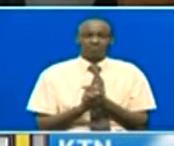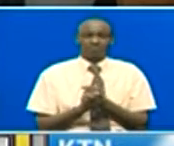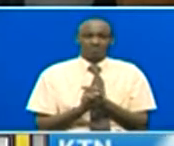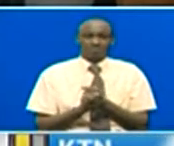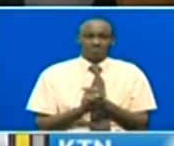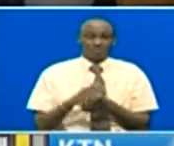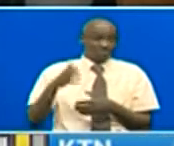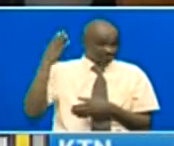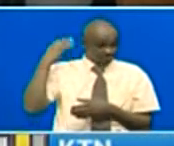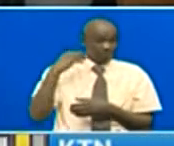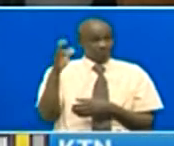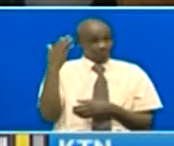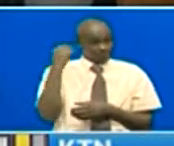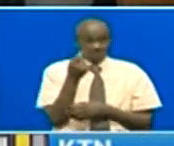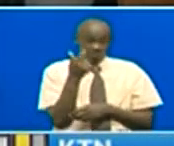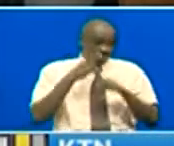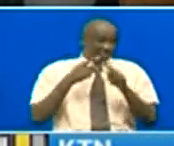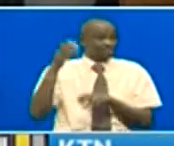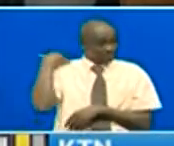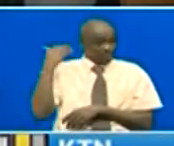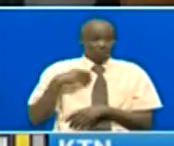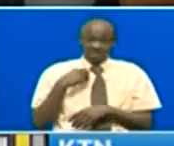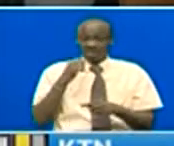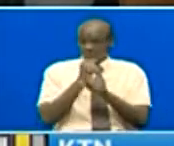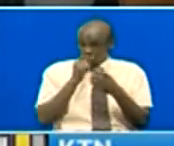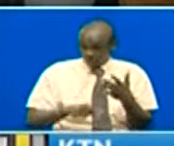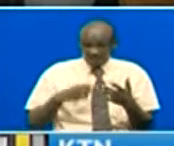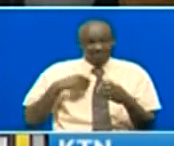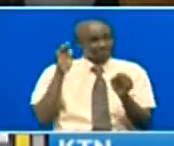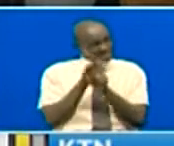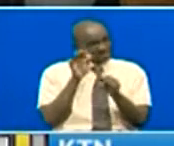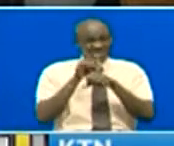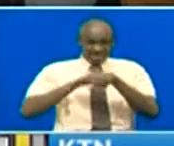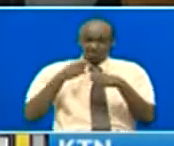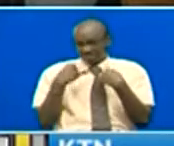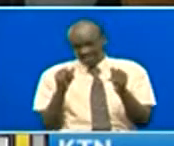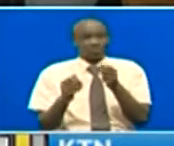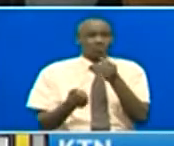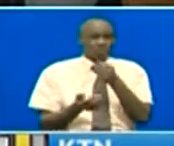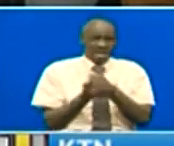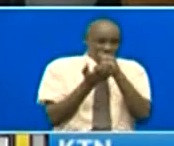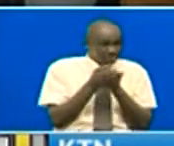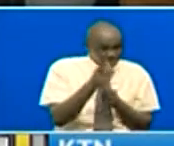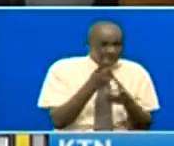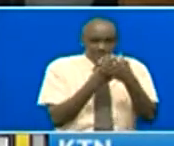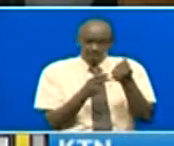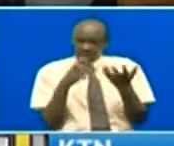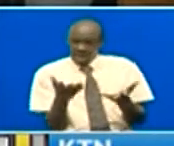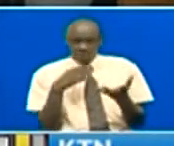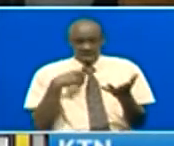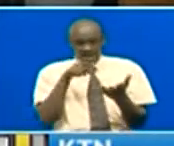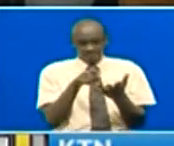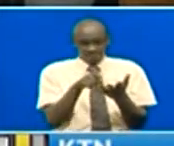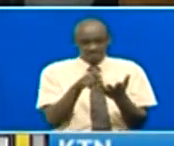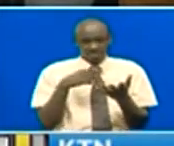In the past few years, we have had a large number of interventions, both in terms of